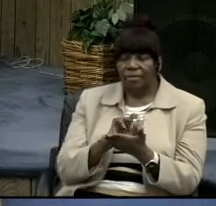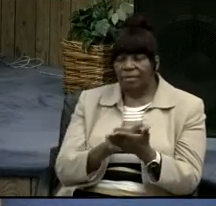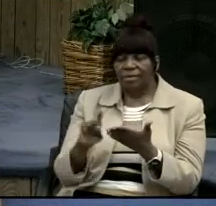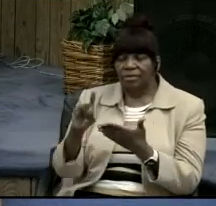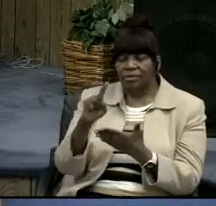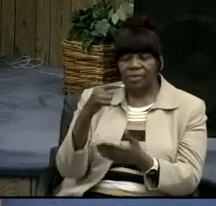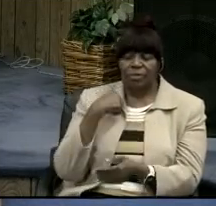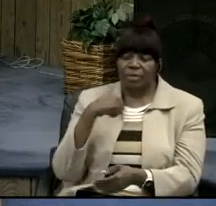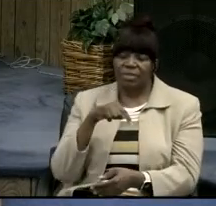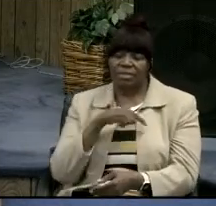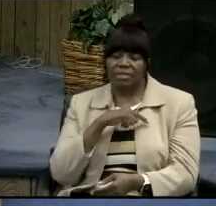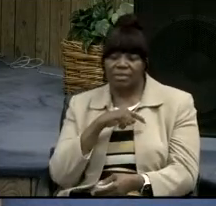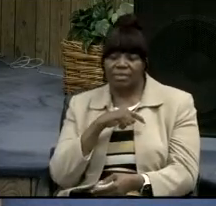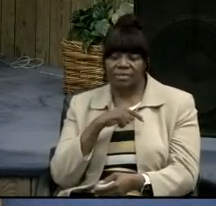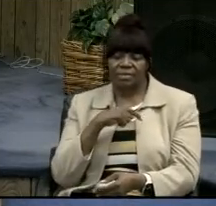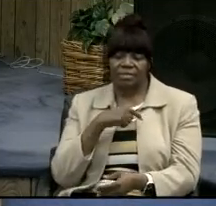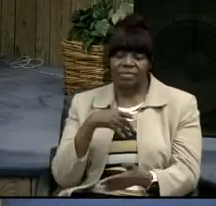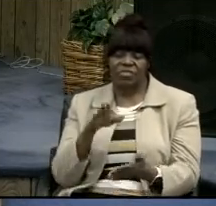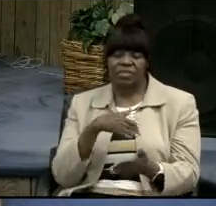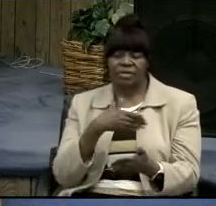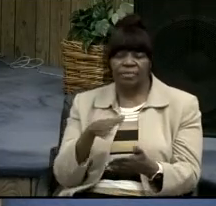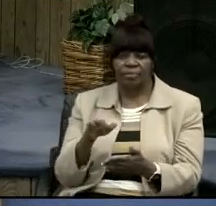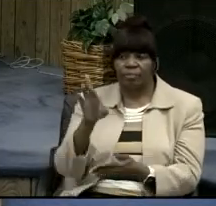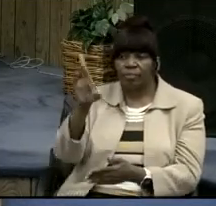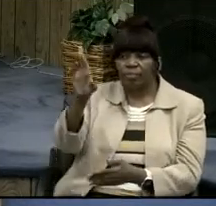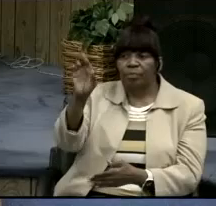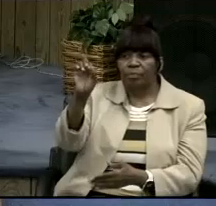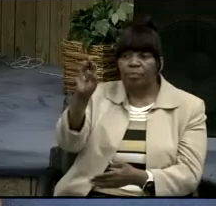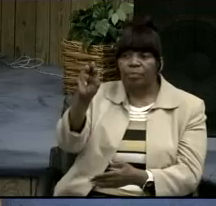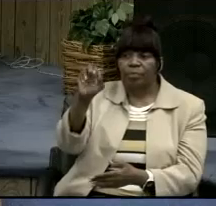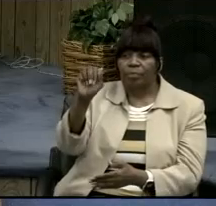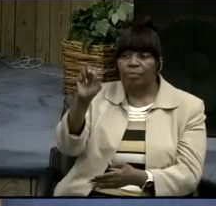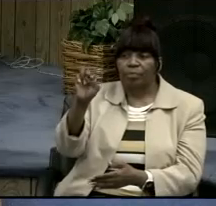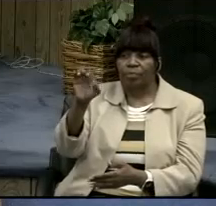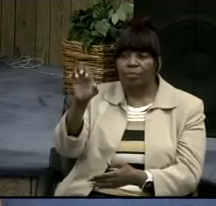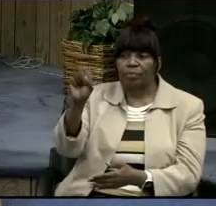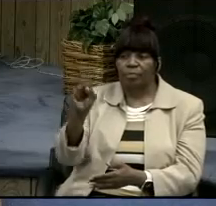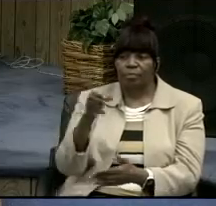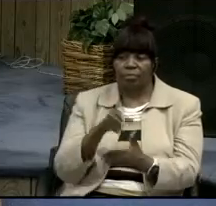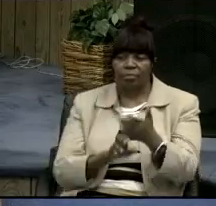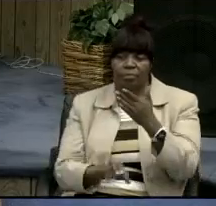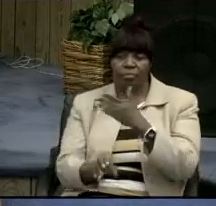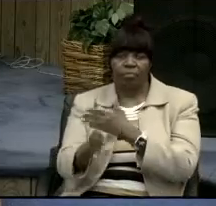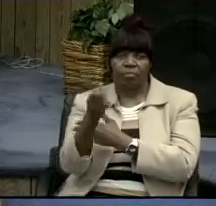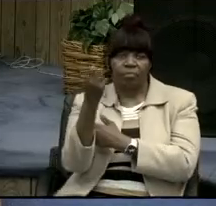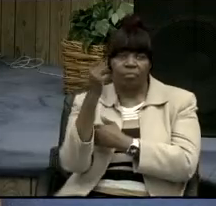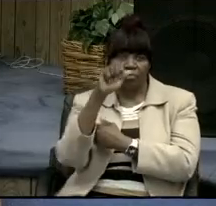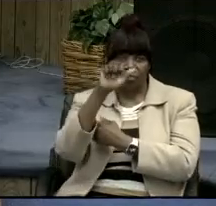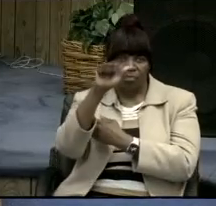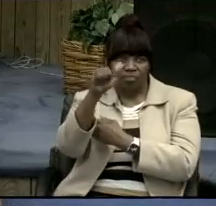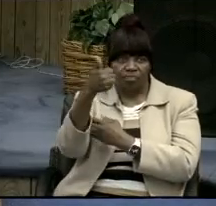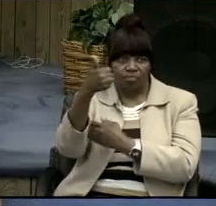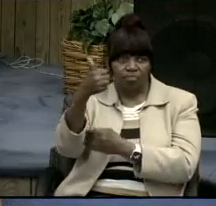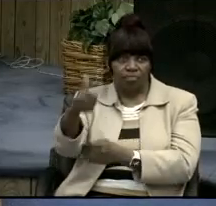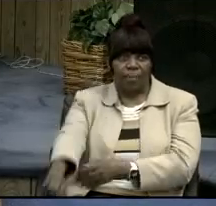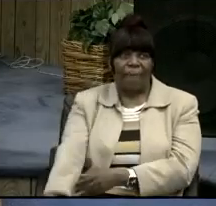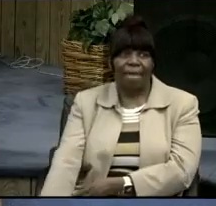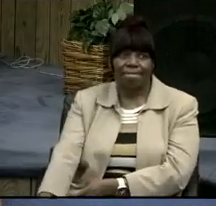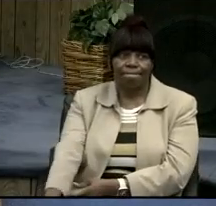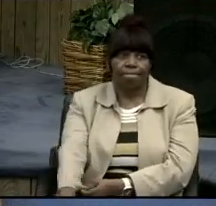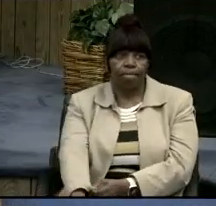Okay? We're in Romans chapter 10, if you would stand with me, if you don't mind. Romans chapter